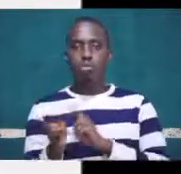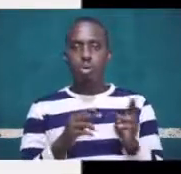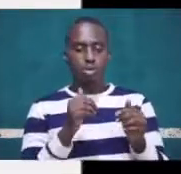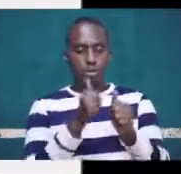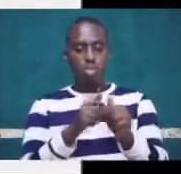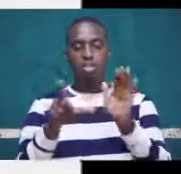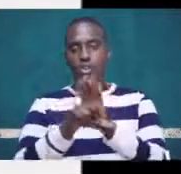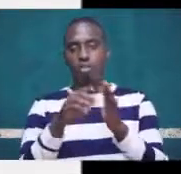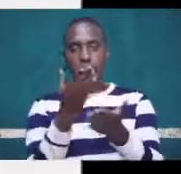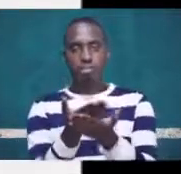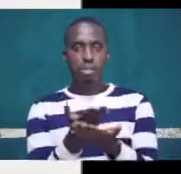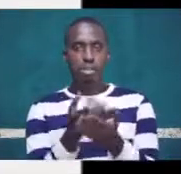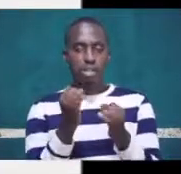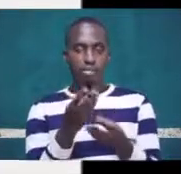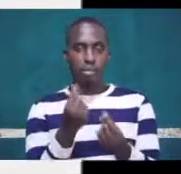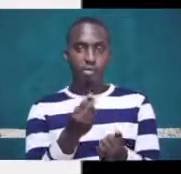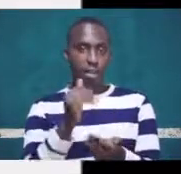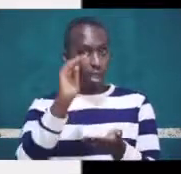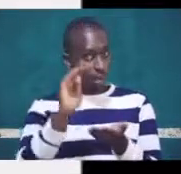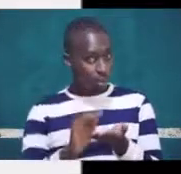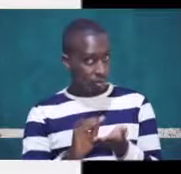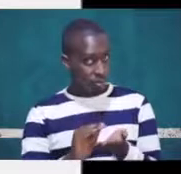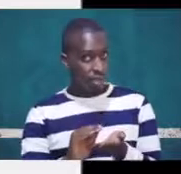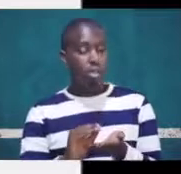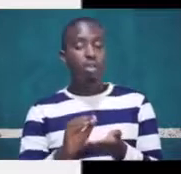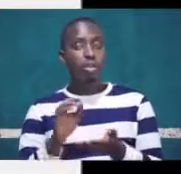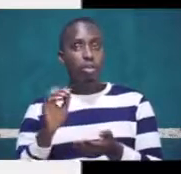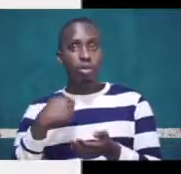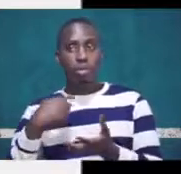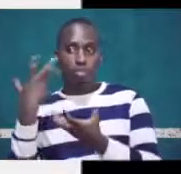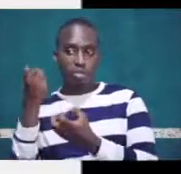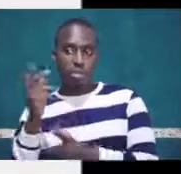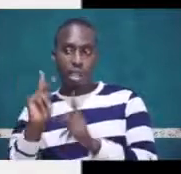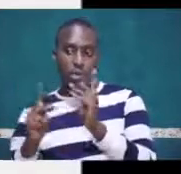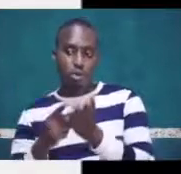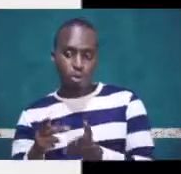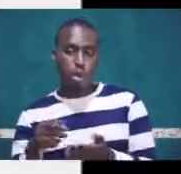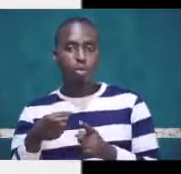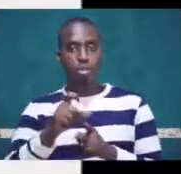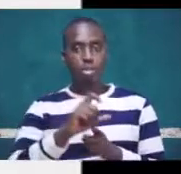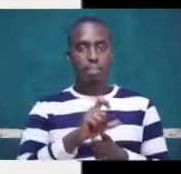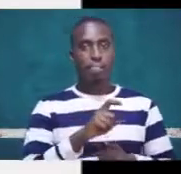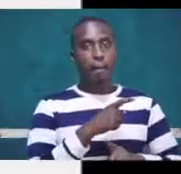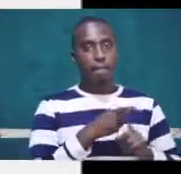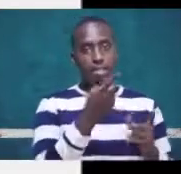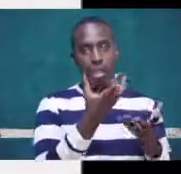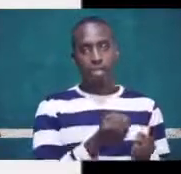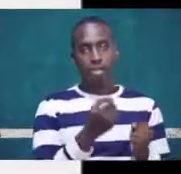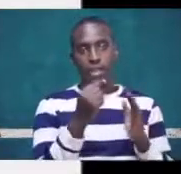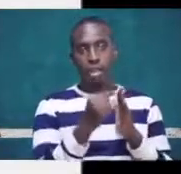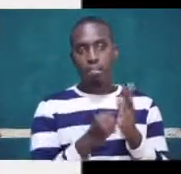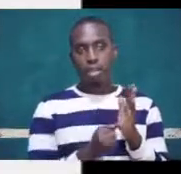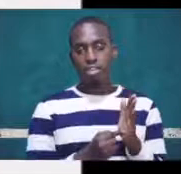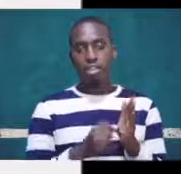demand, if price falls, we expect quantity demanded to be high. Therefore, here we have an element of